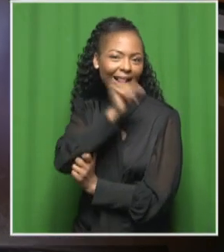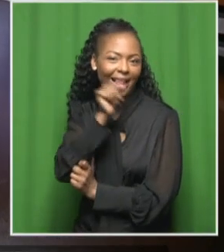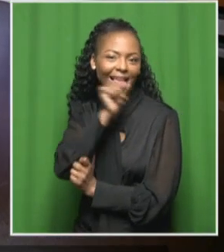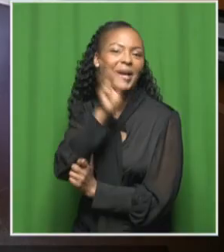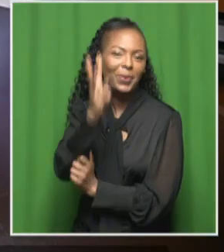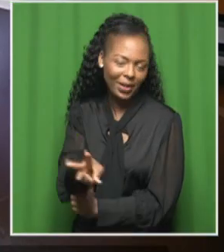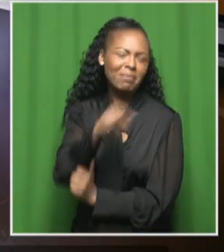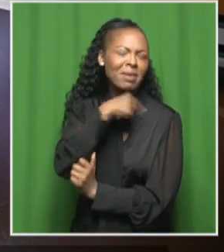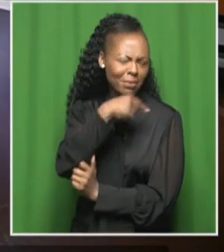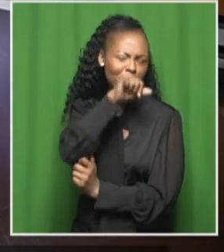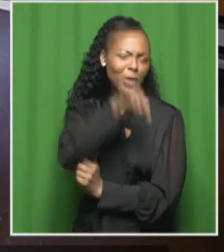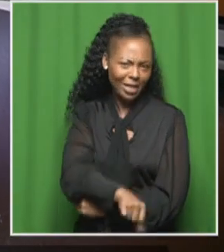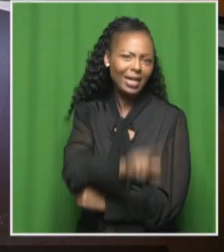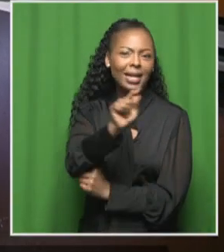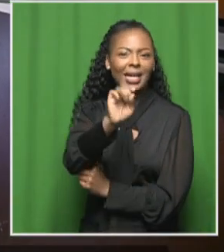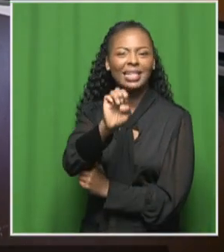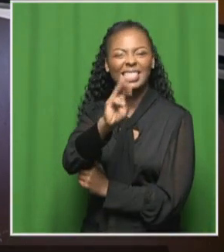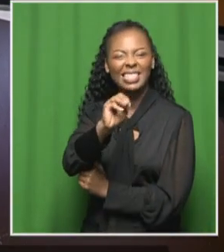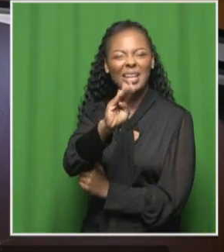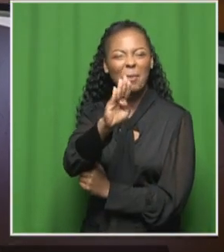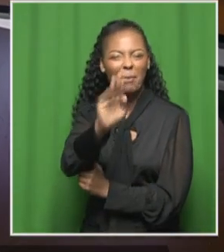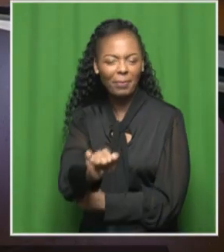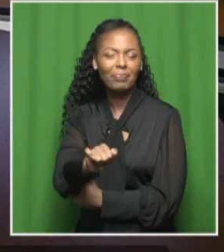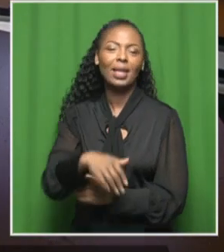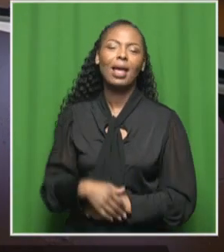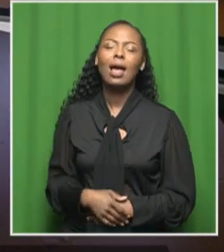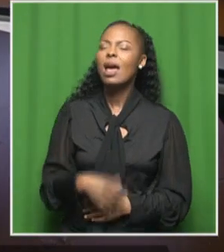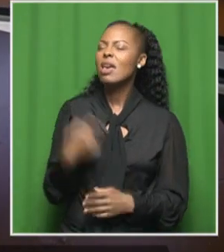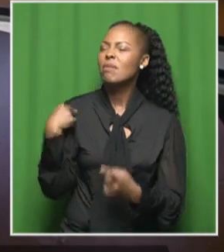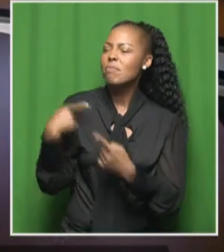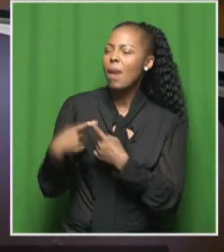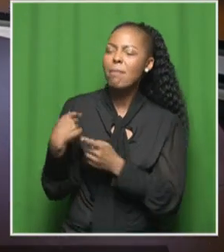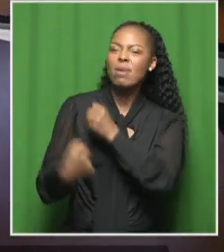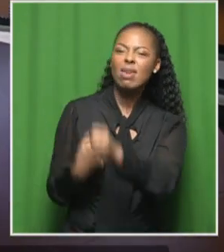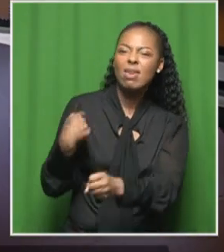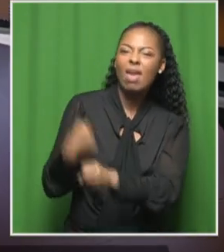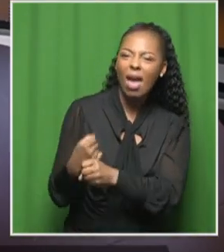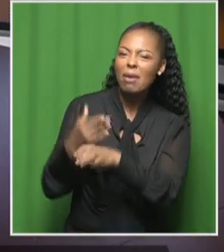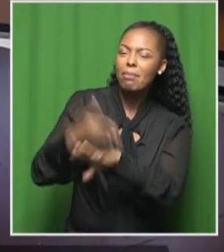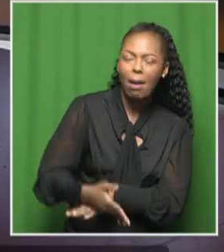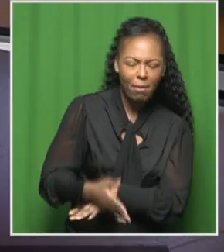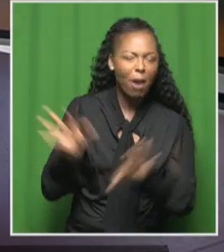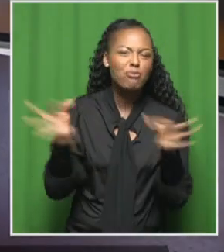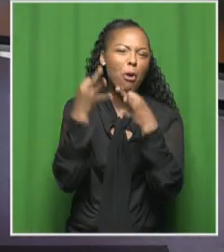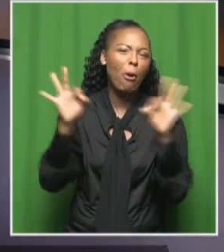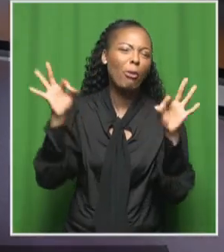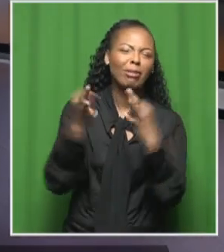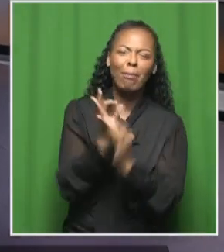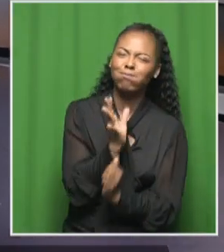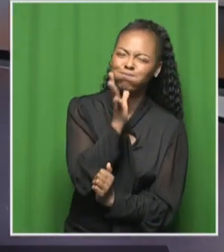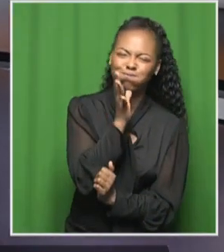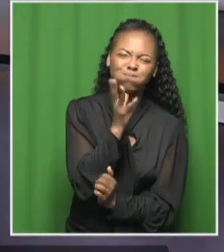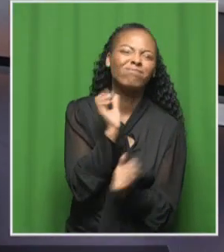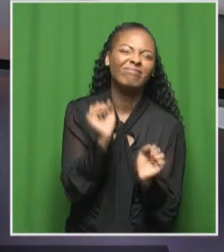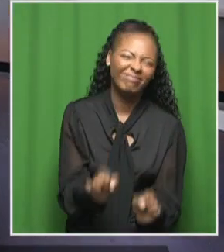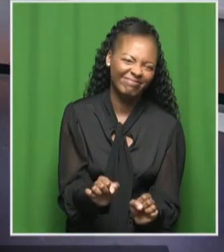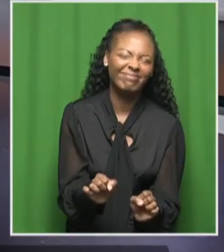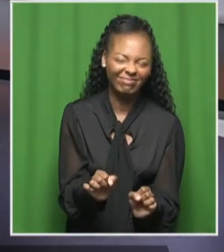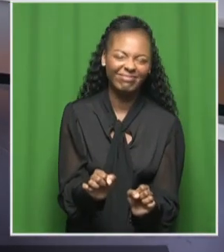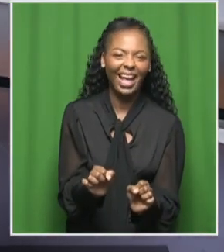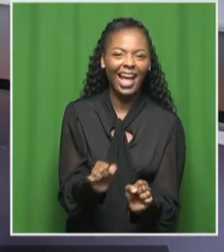to all of that. And then, of course, you know, over the years, so much music, you know, and I must